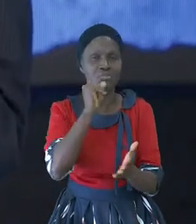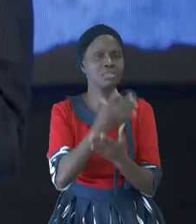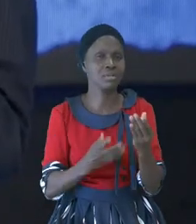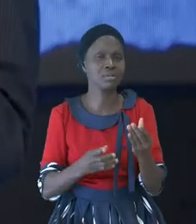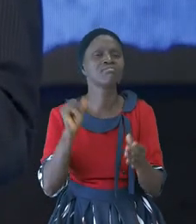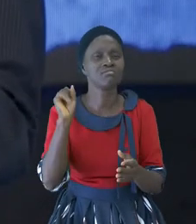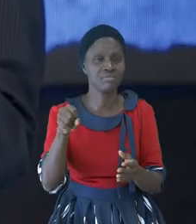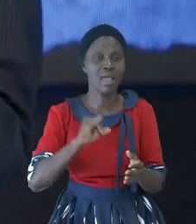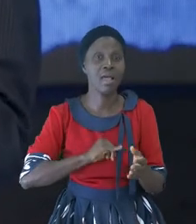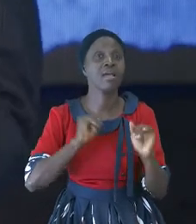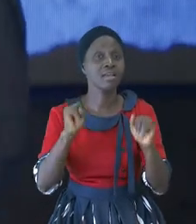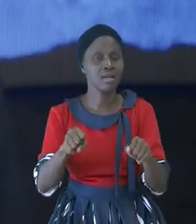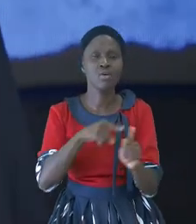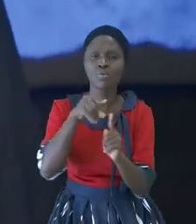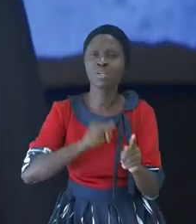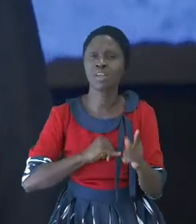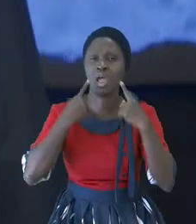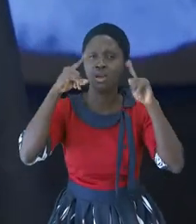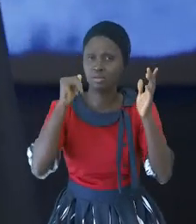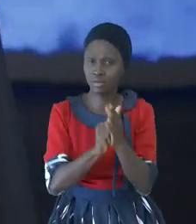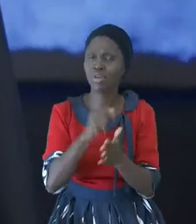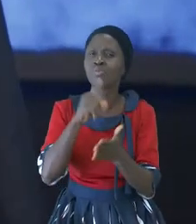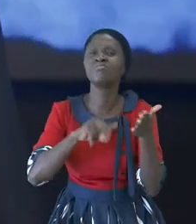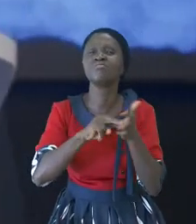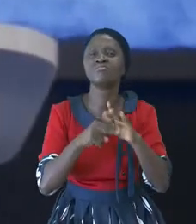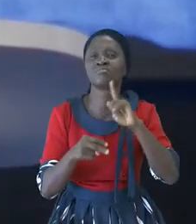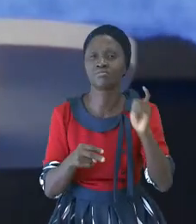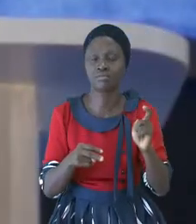say that, what do I mean? I shall not